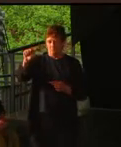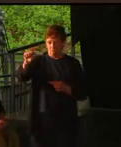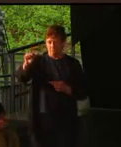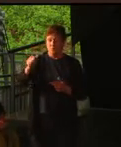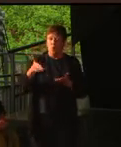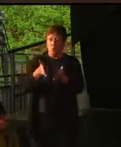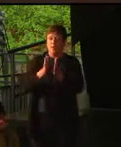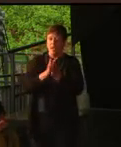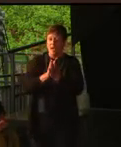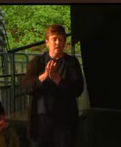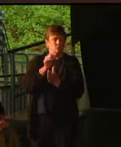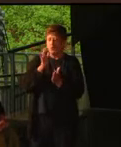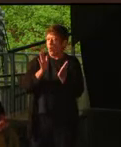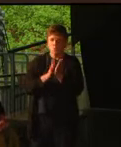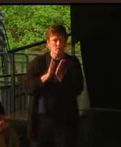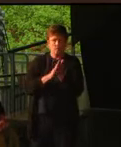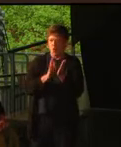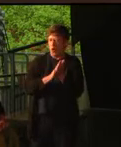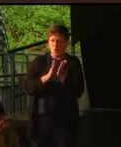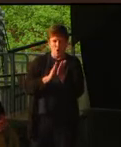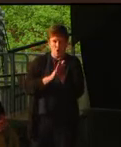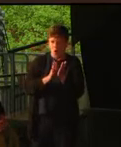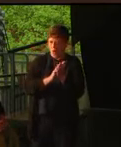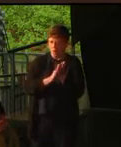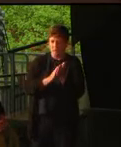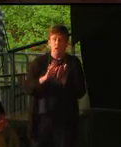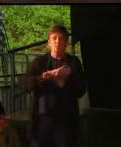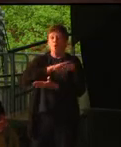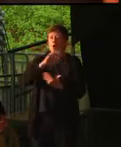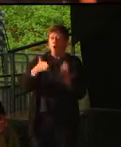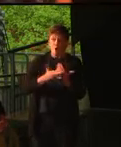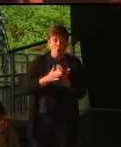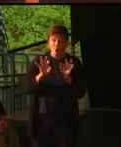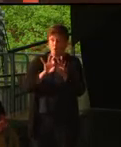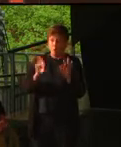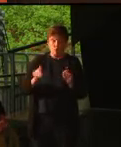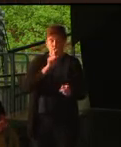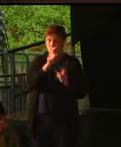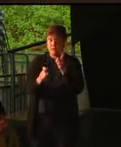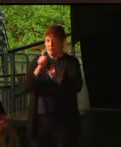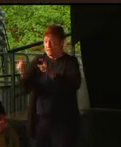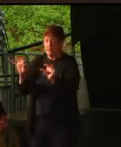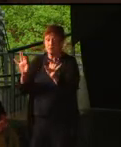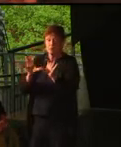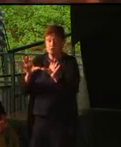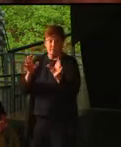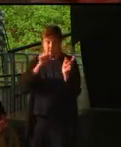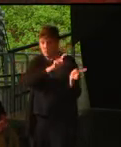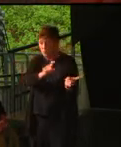hold your applause until all the degrees and certificates have been awarded.